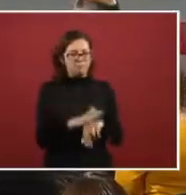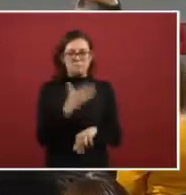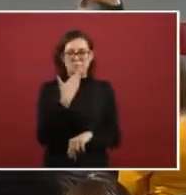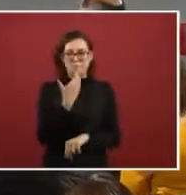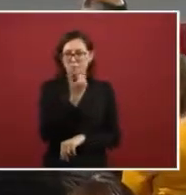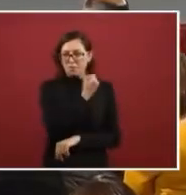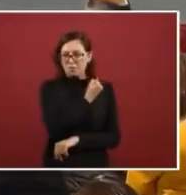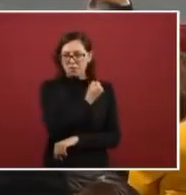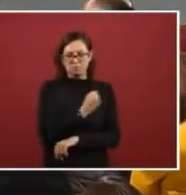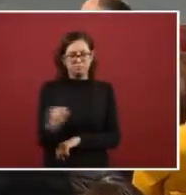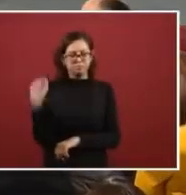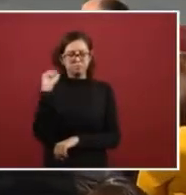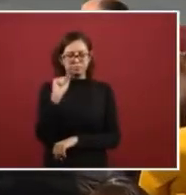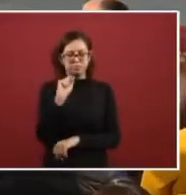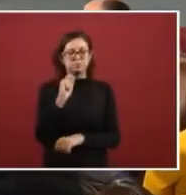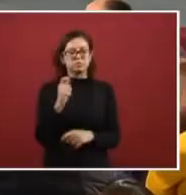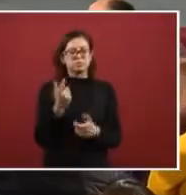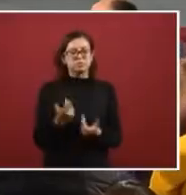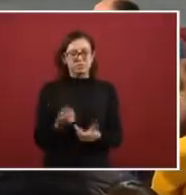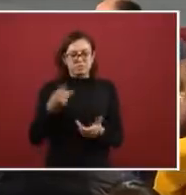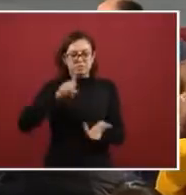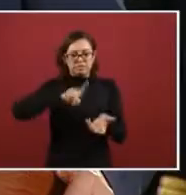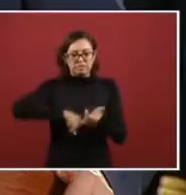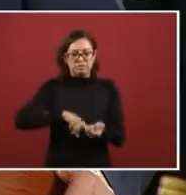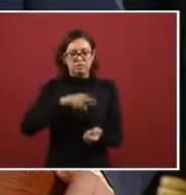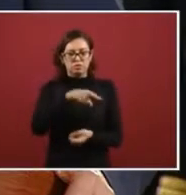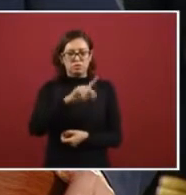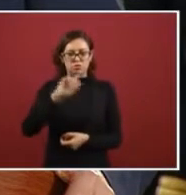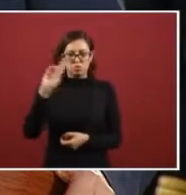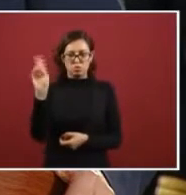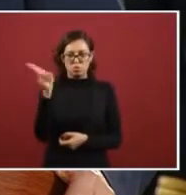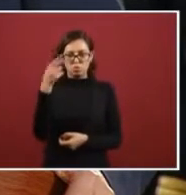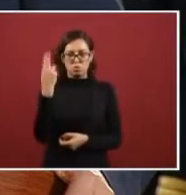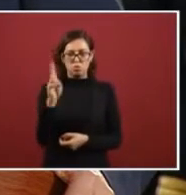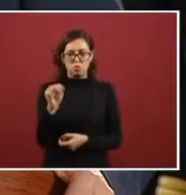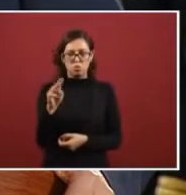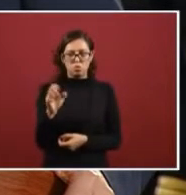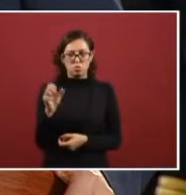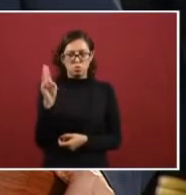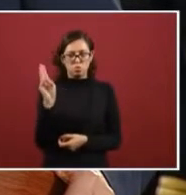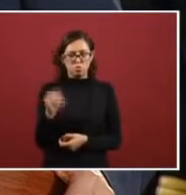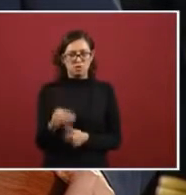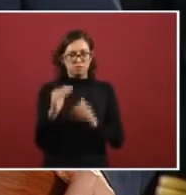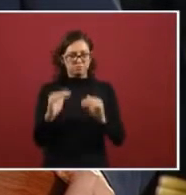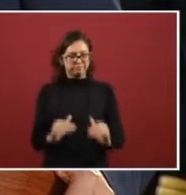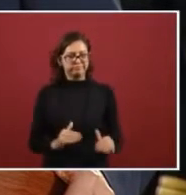volcanic activity and also stimulus in the